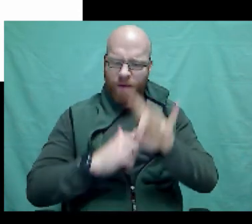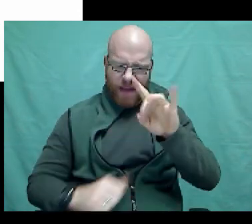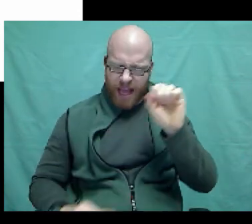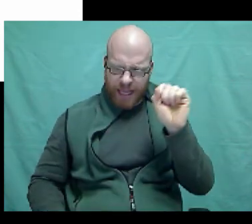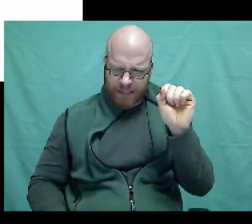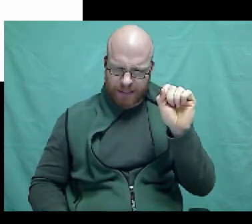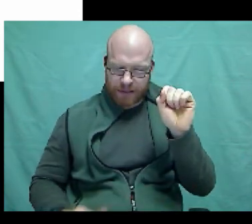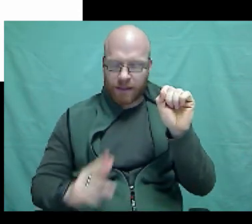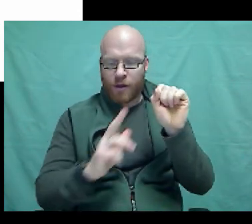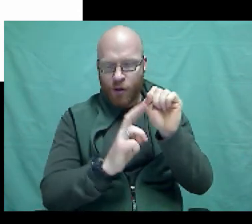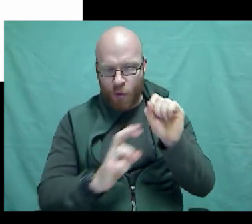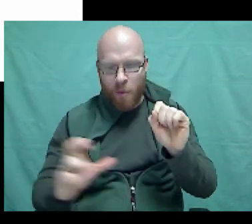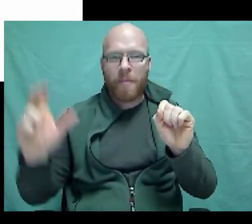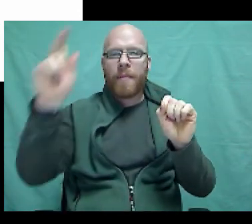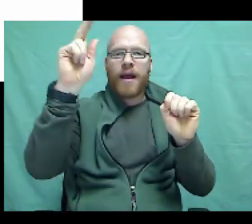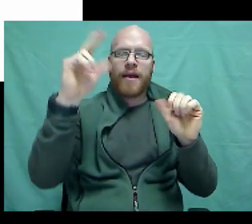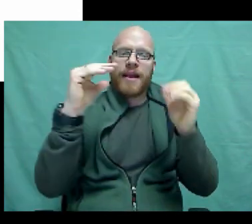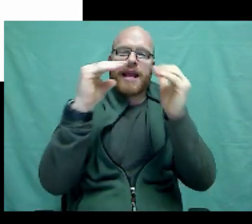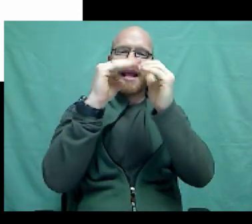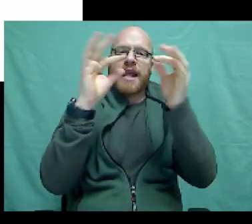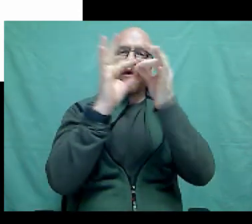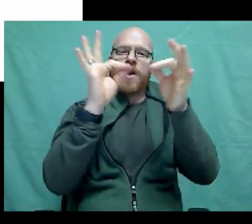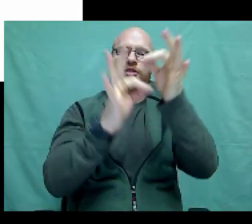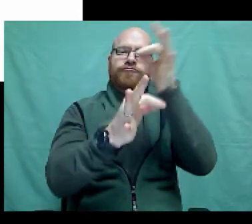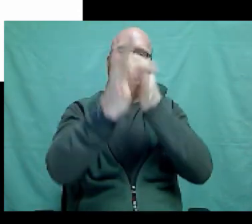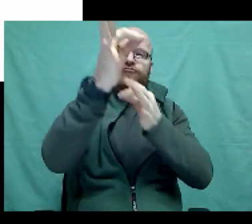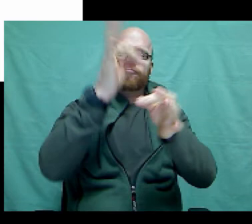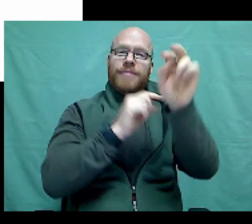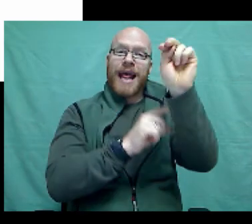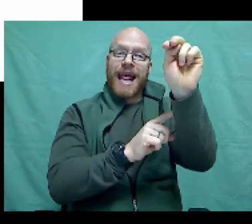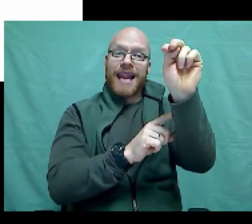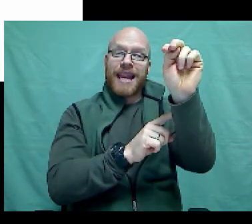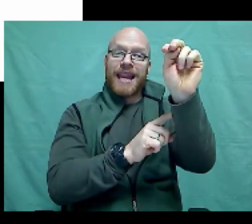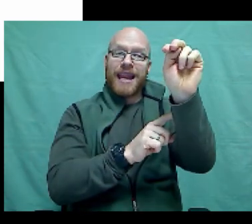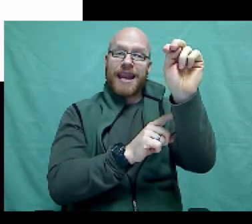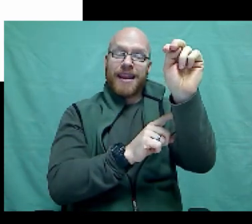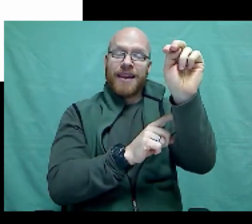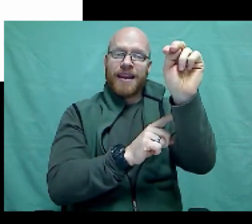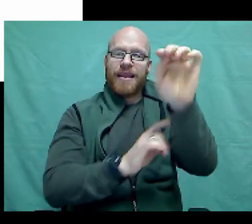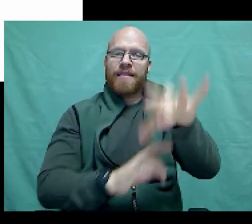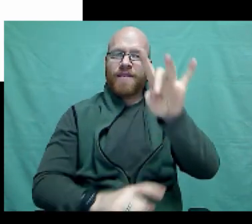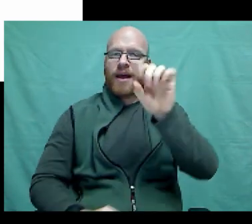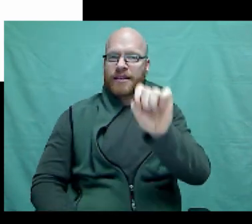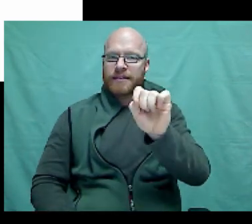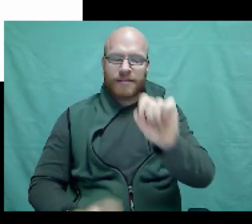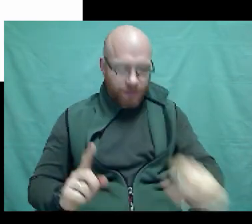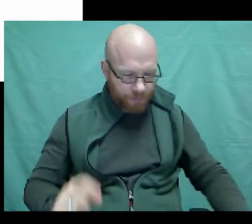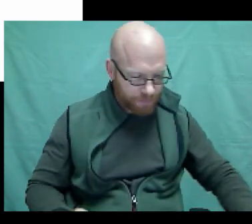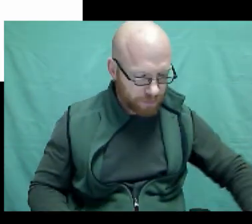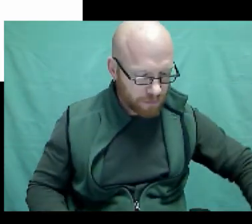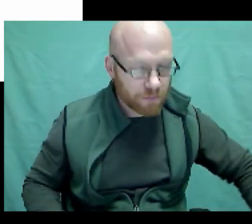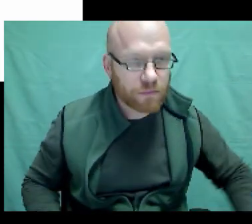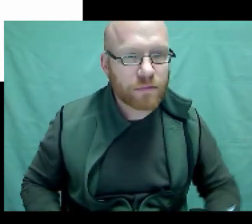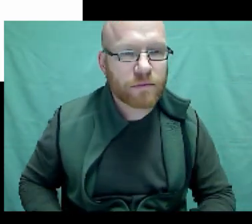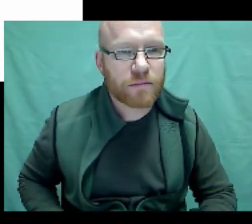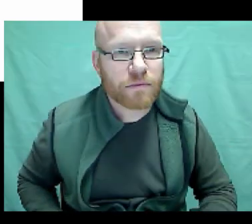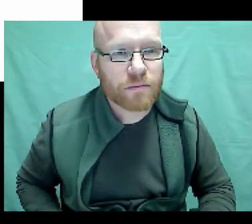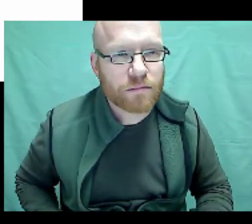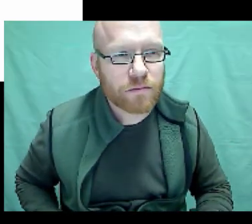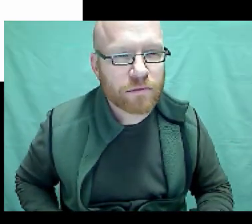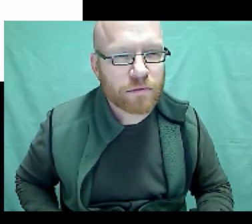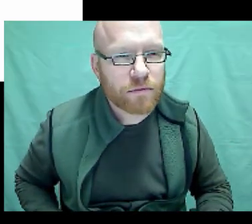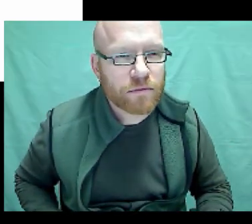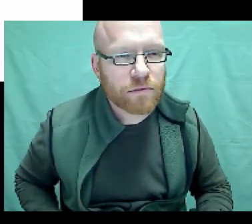Now, understand, we're not finished yet. We have to find s. We have to calculate s. We have to go back to the equations we